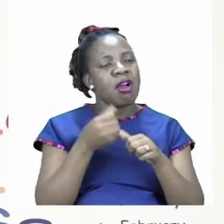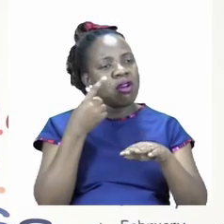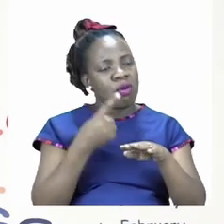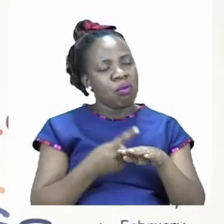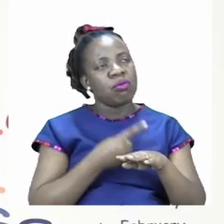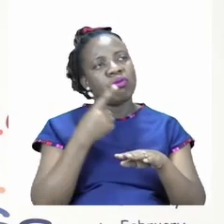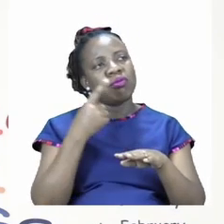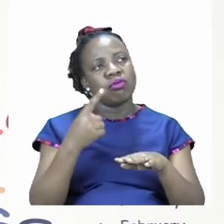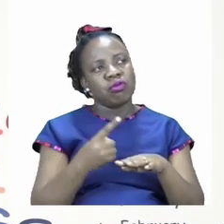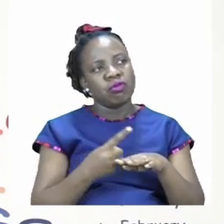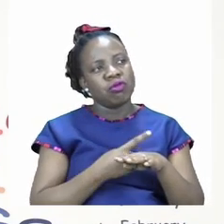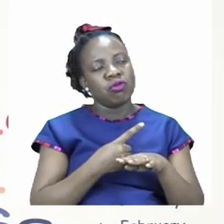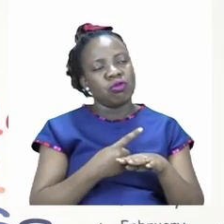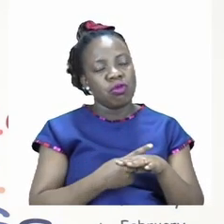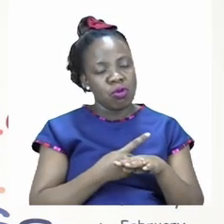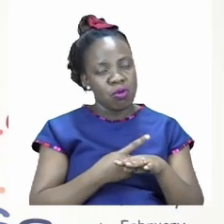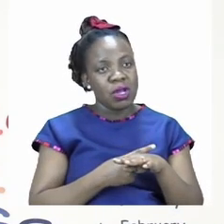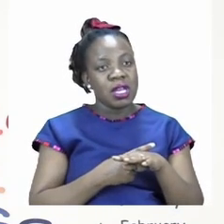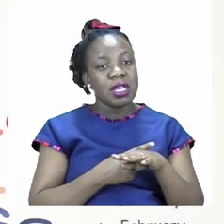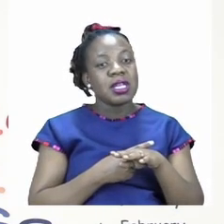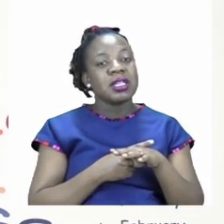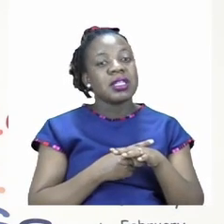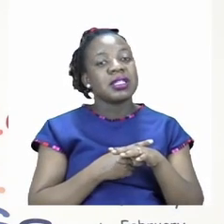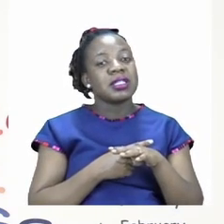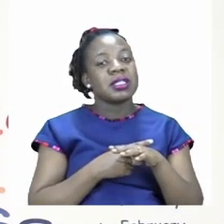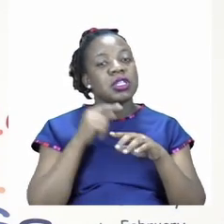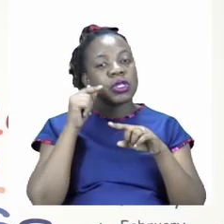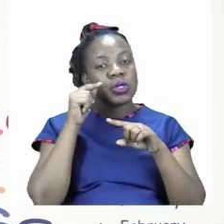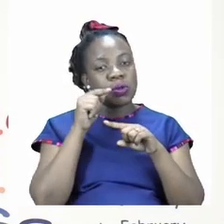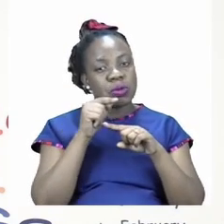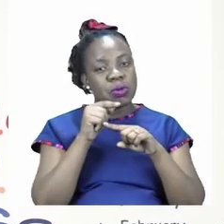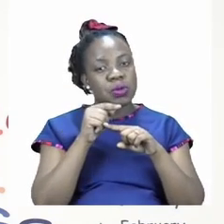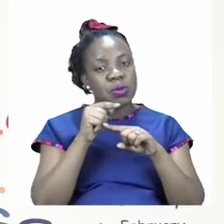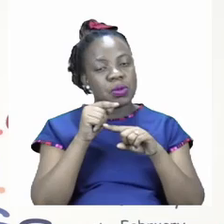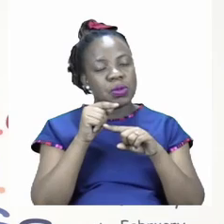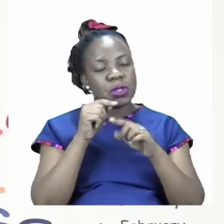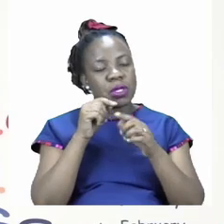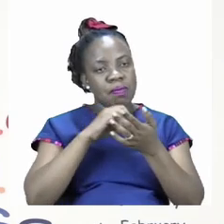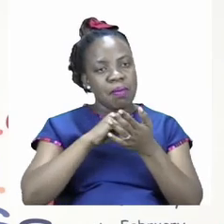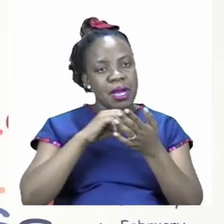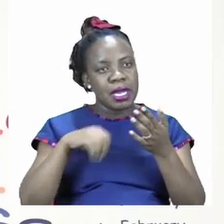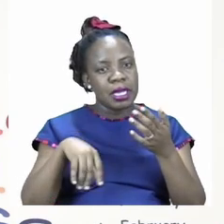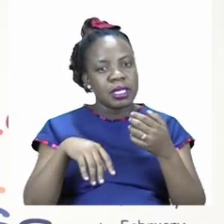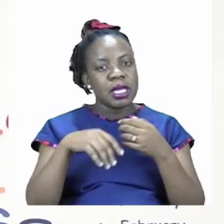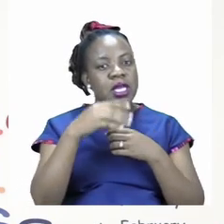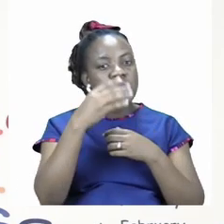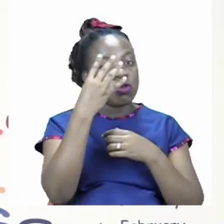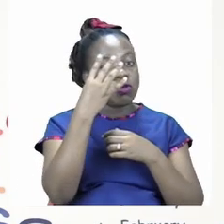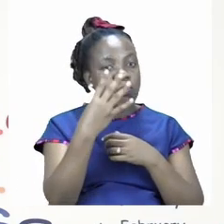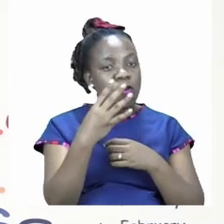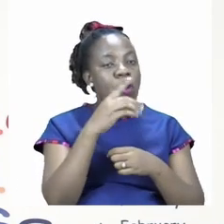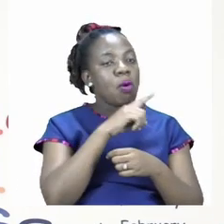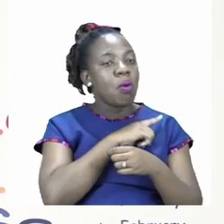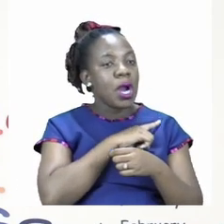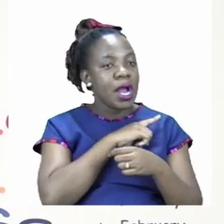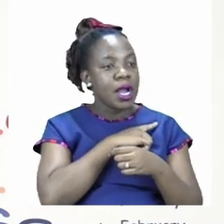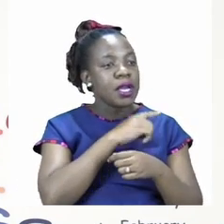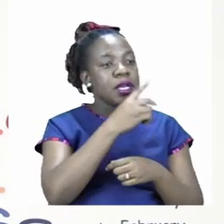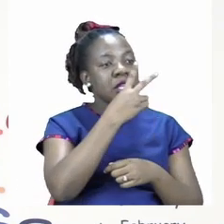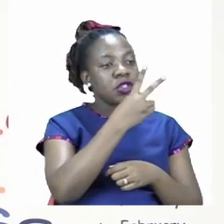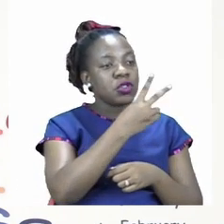every time for this sum. If it was the number 3, we would have to